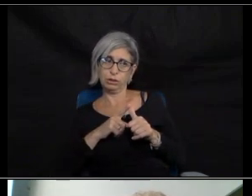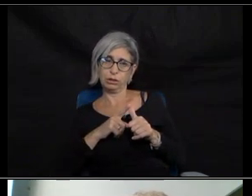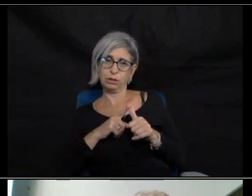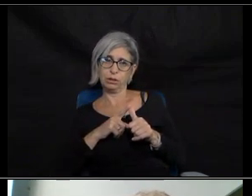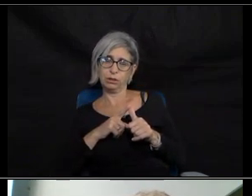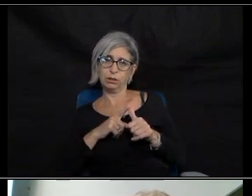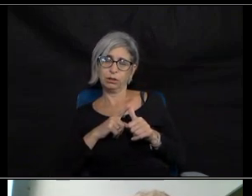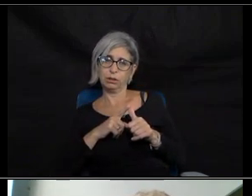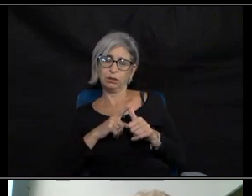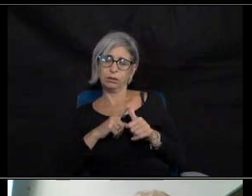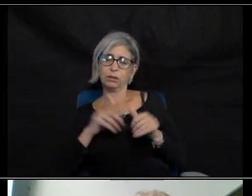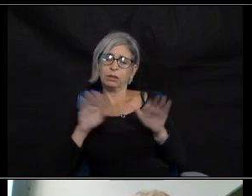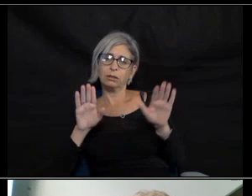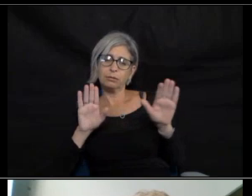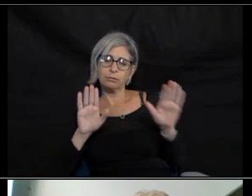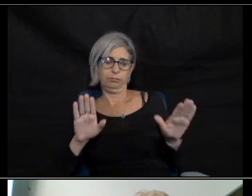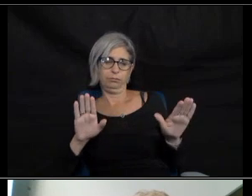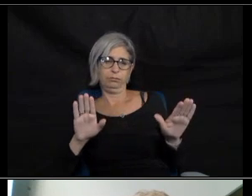Mayor,